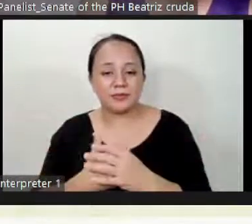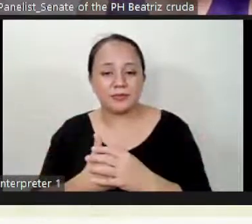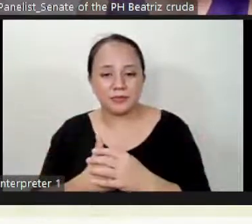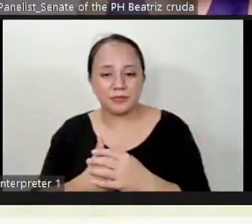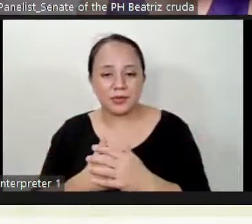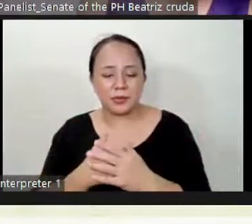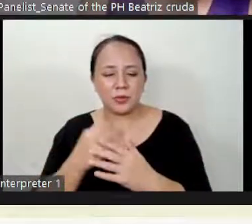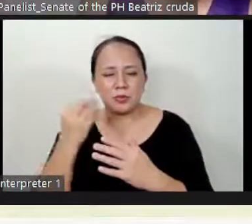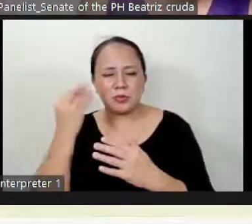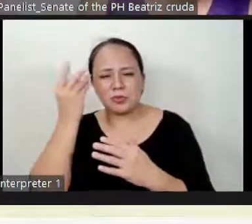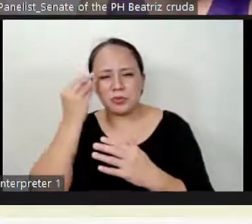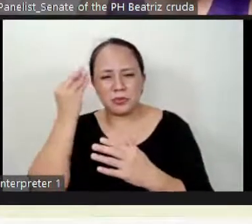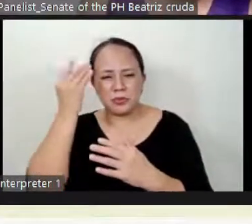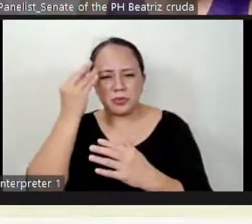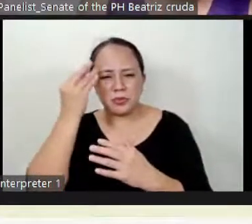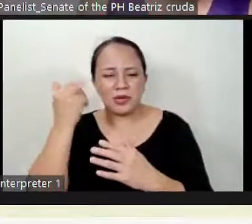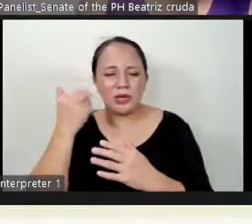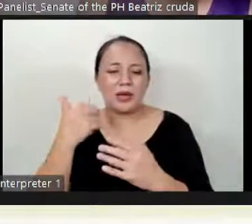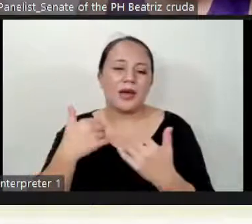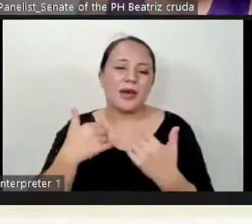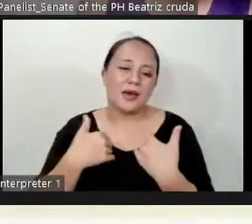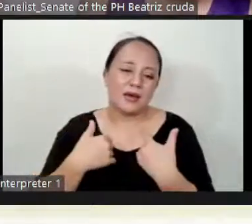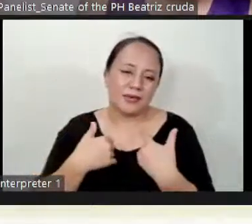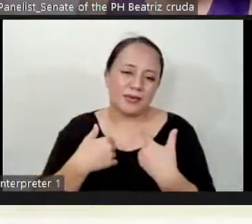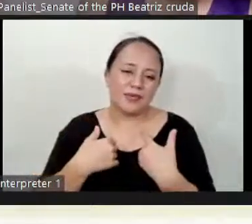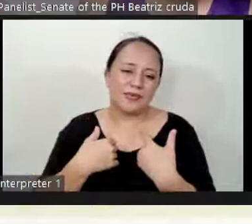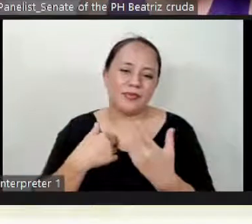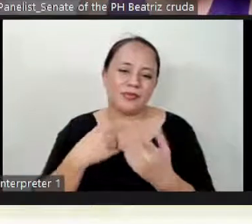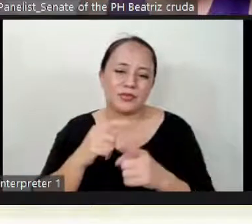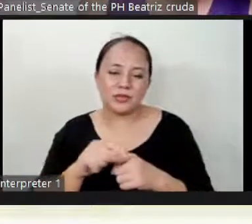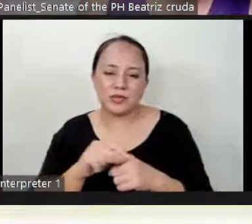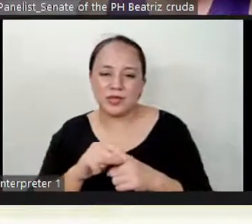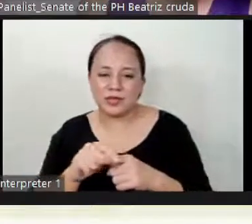dilemma is there are training